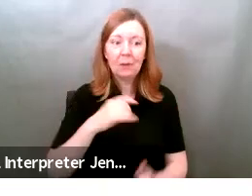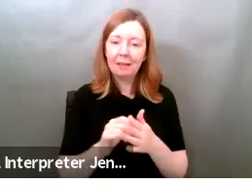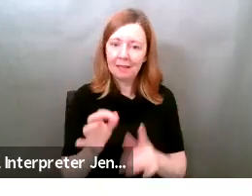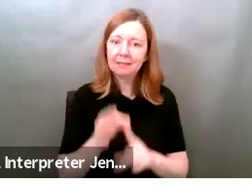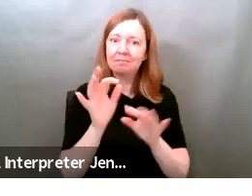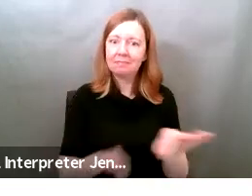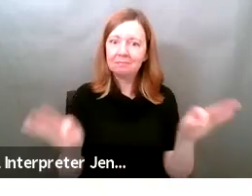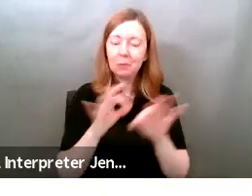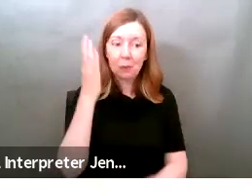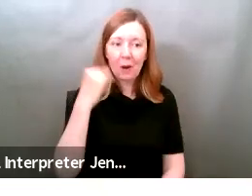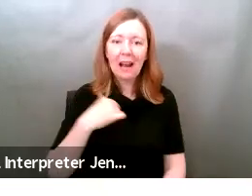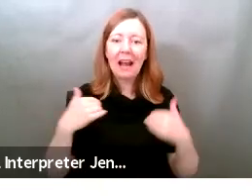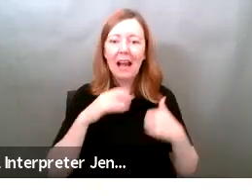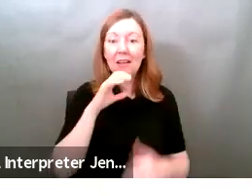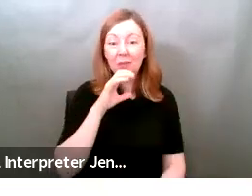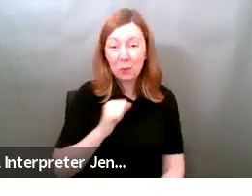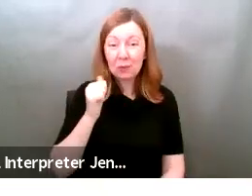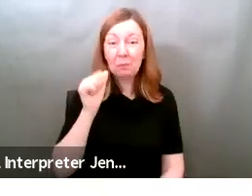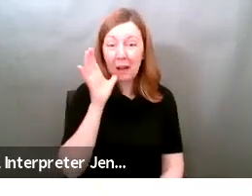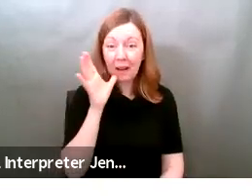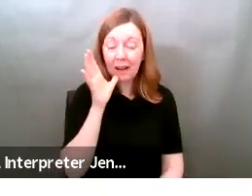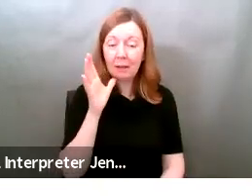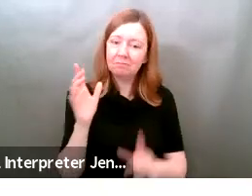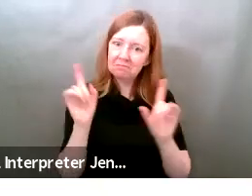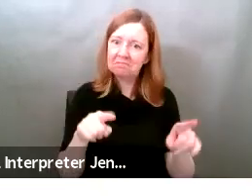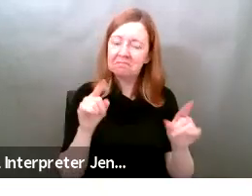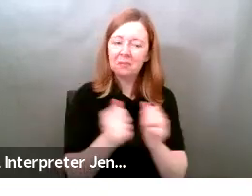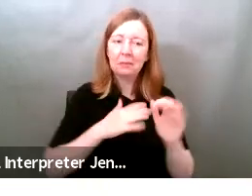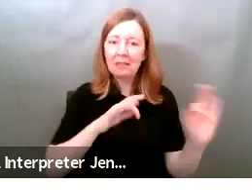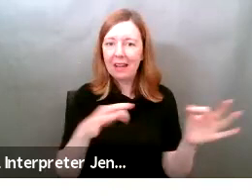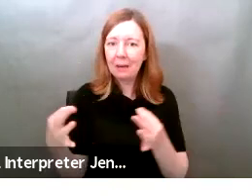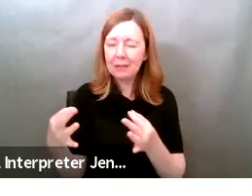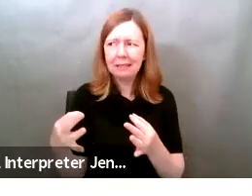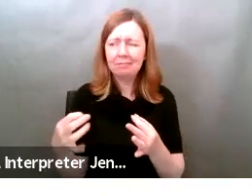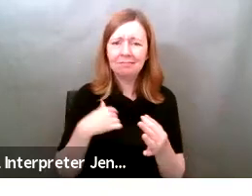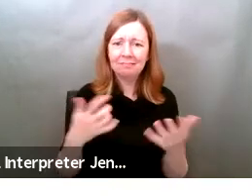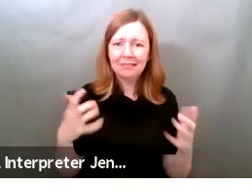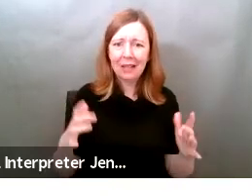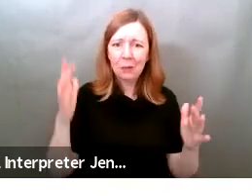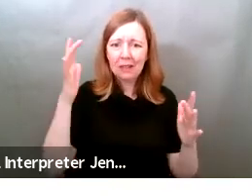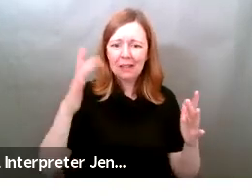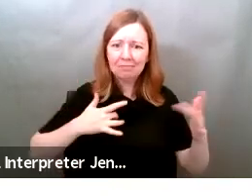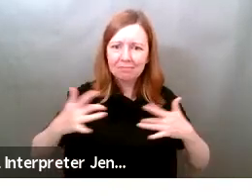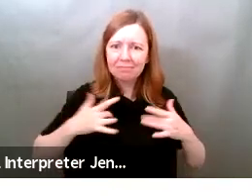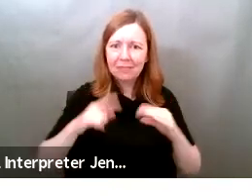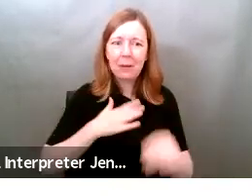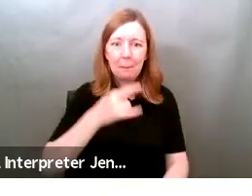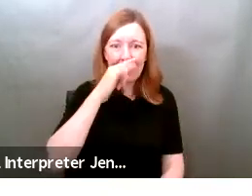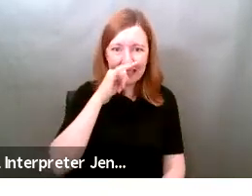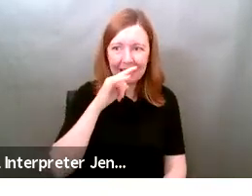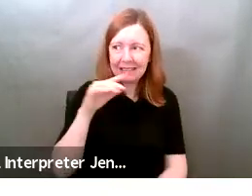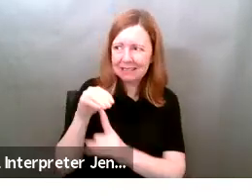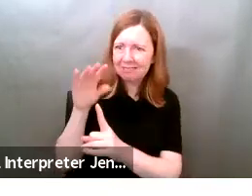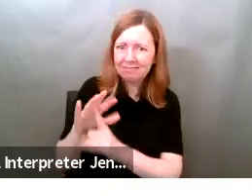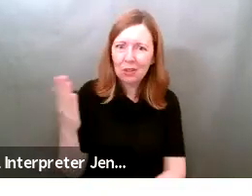especially important. I have an elderly mother that spends a lot of time with my family. I don't want to have to worry about my kids getting her